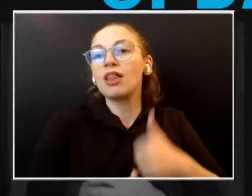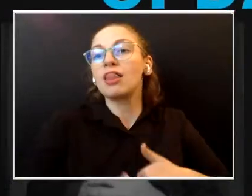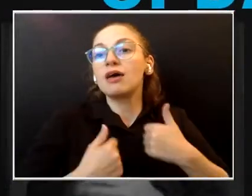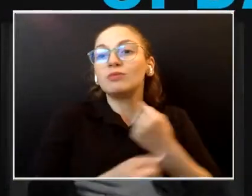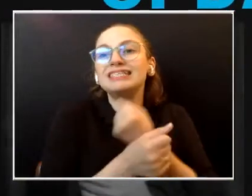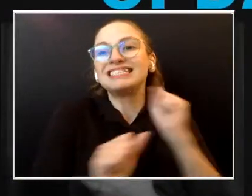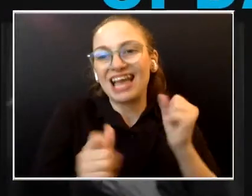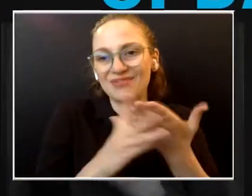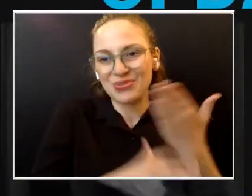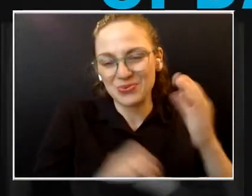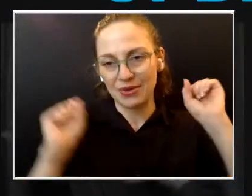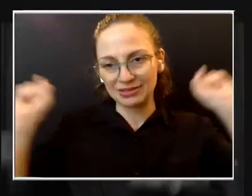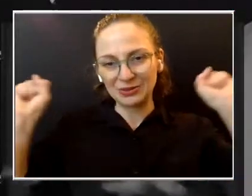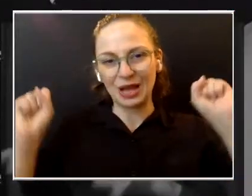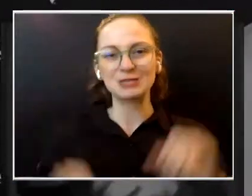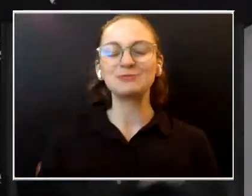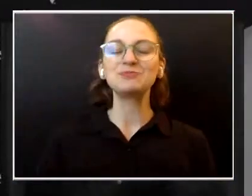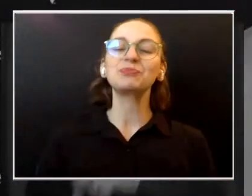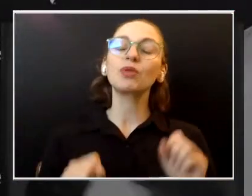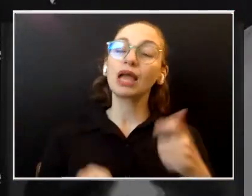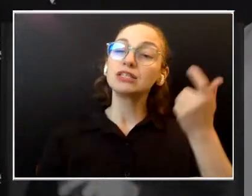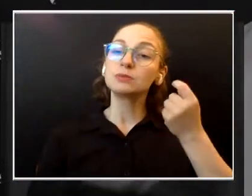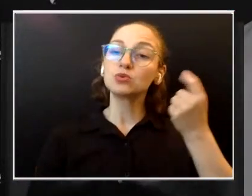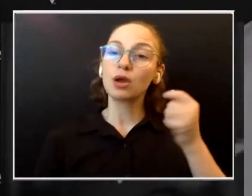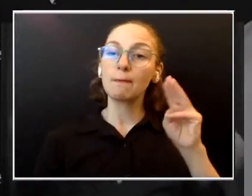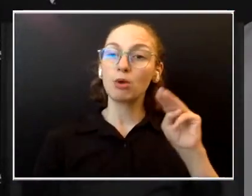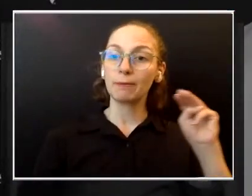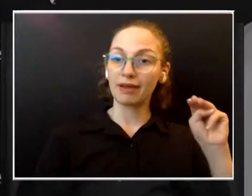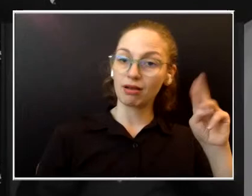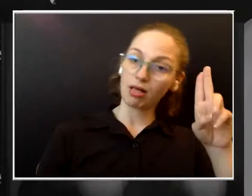Subscribe to our morning medical update and Open Mics with